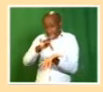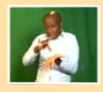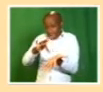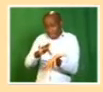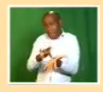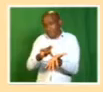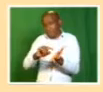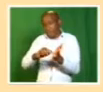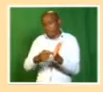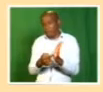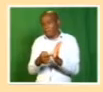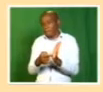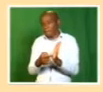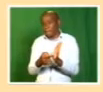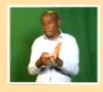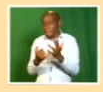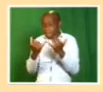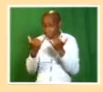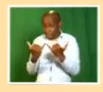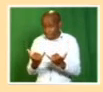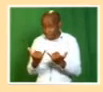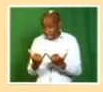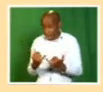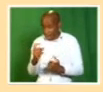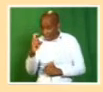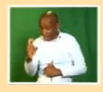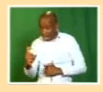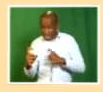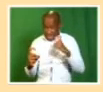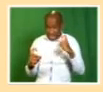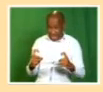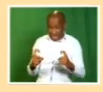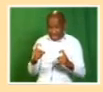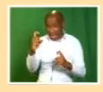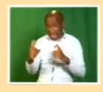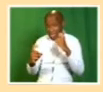can we get the midpoint? I did mention when you have the x-intercept,